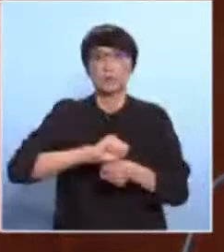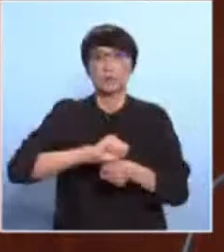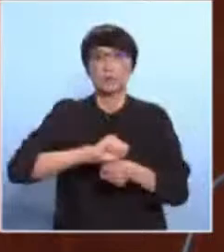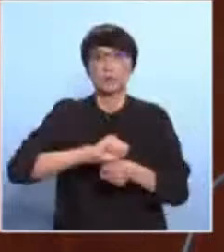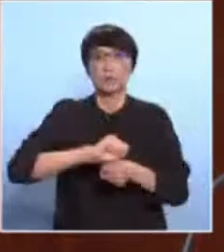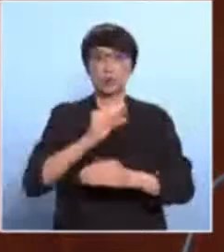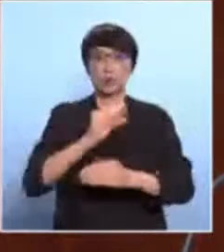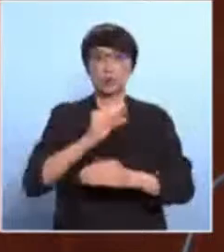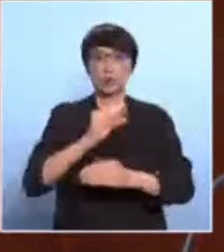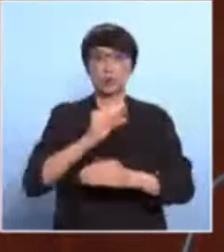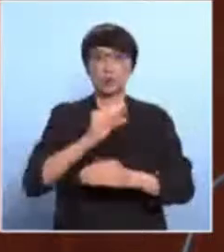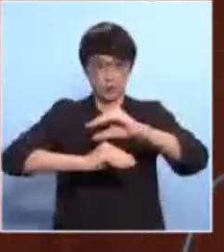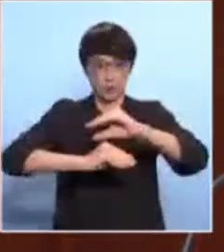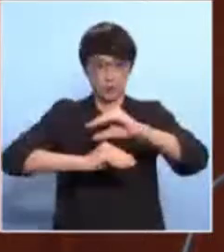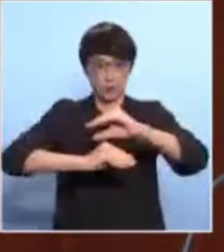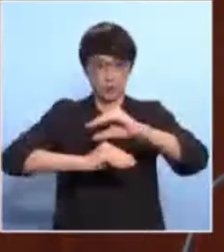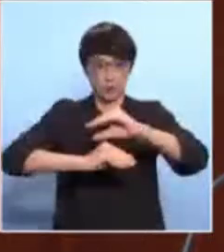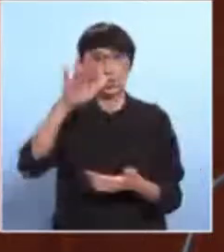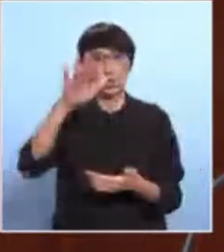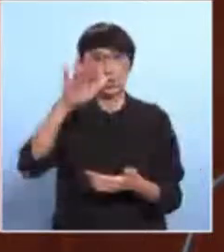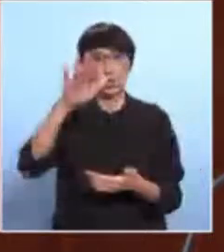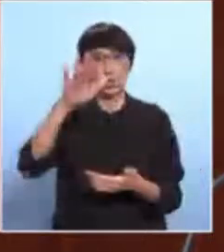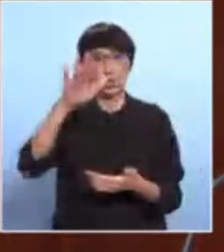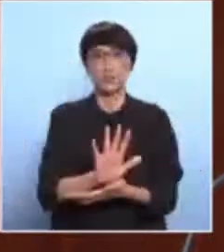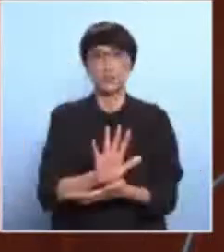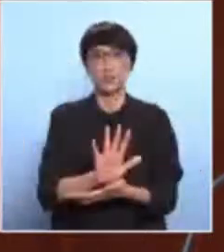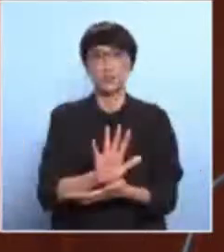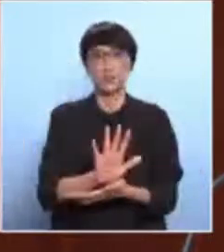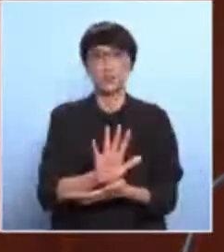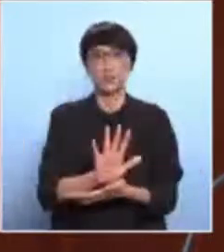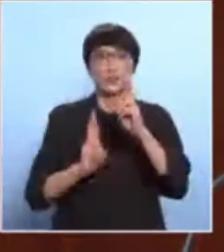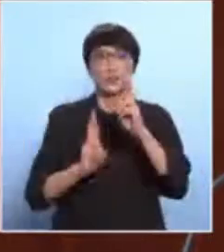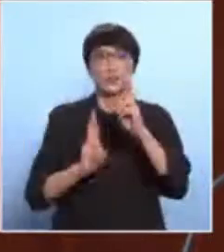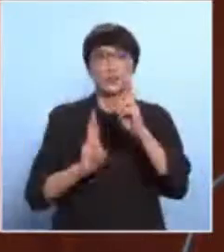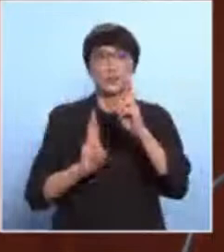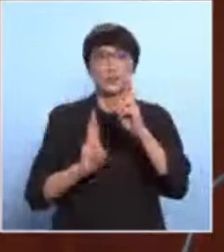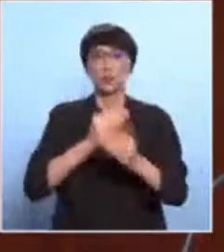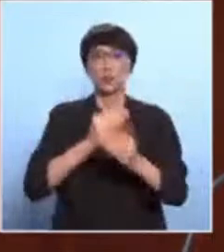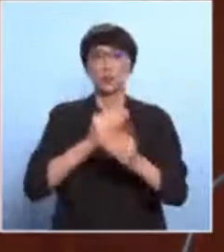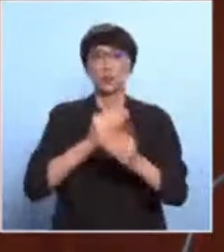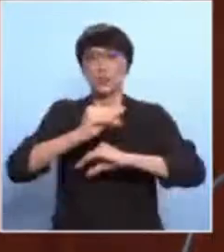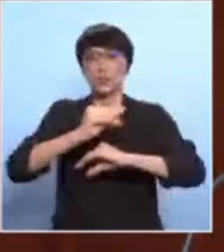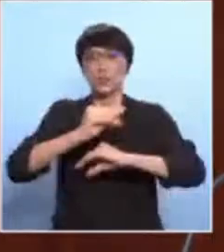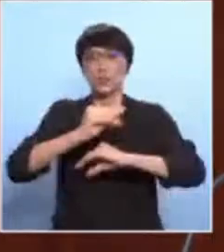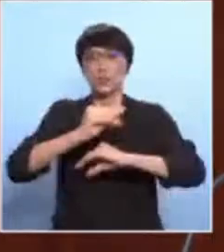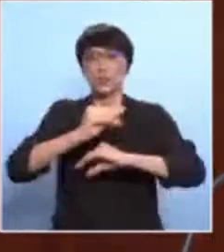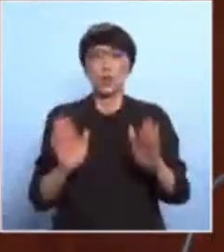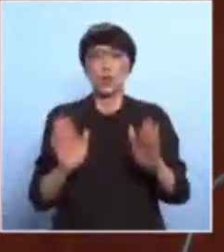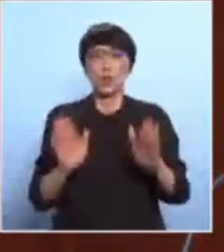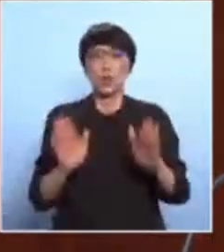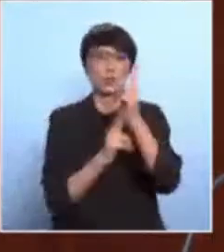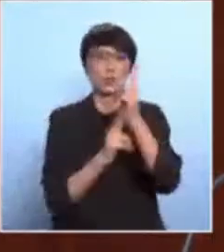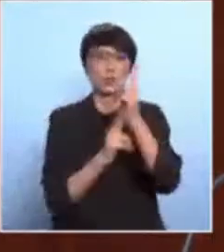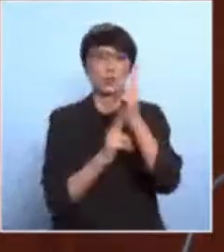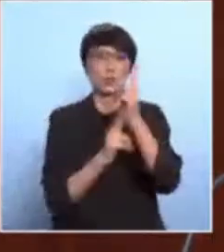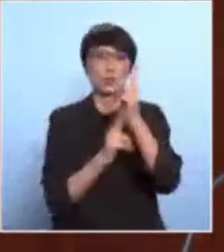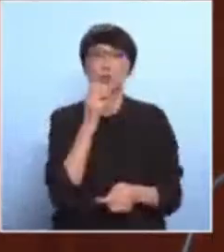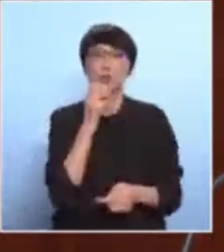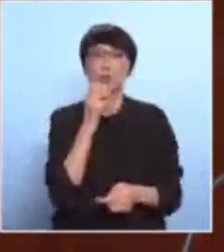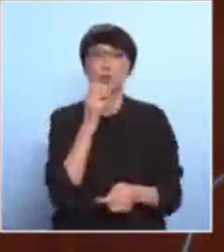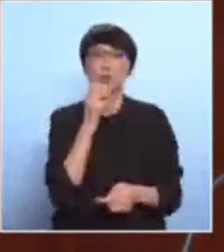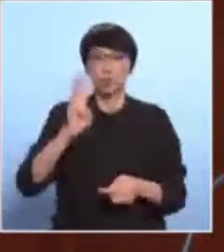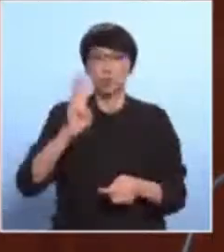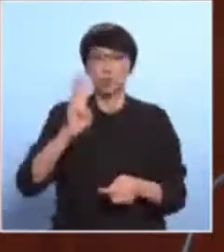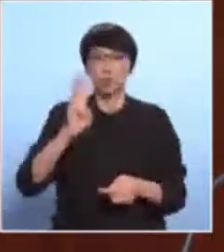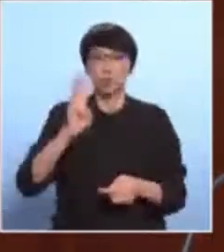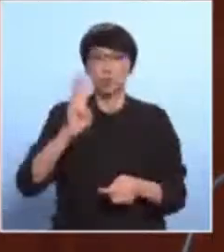coming 5 years, the URA will commence redevelopment projects of the Nola Road Urban Waterway in Mong Kok East